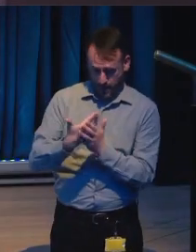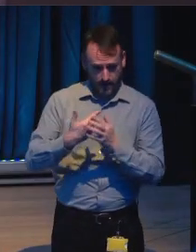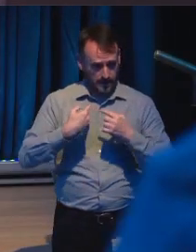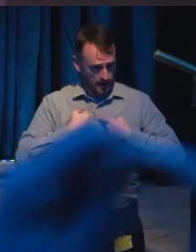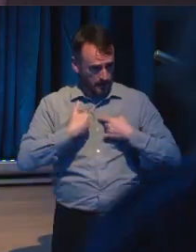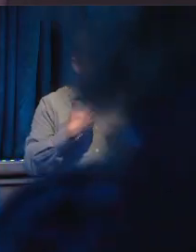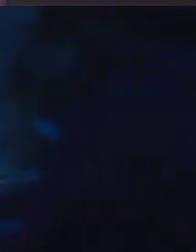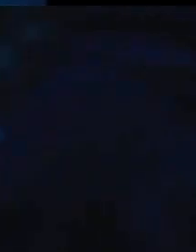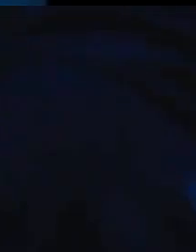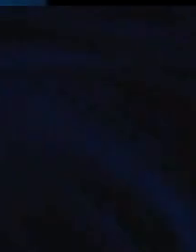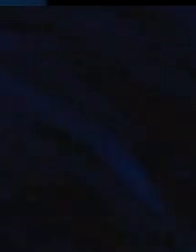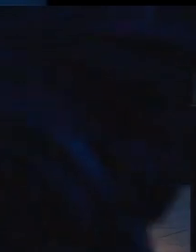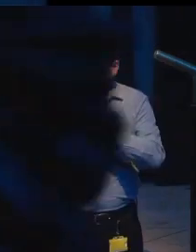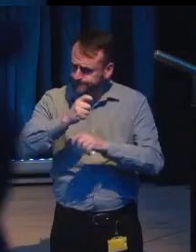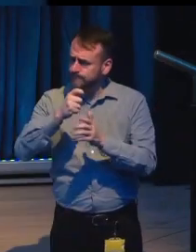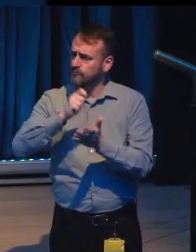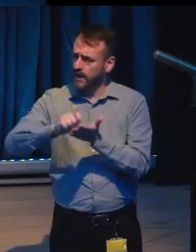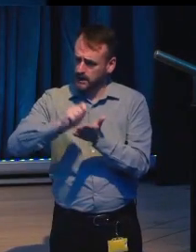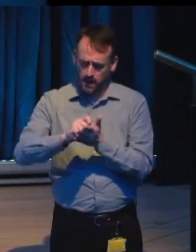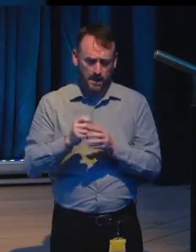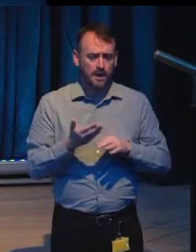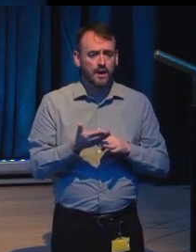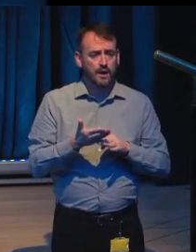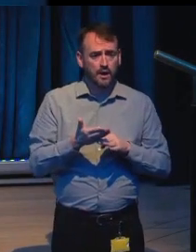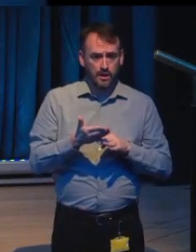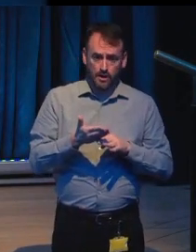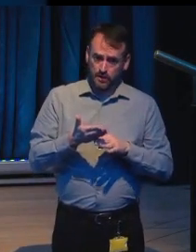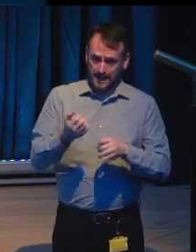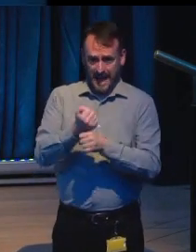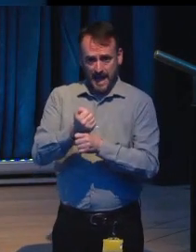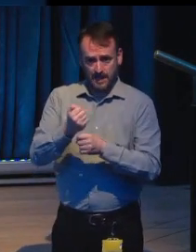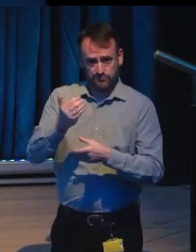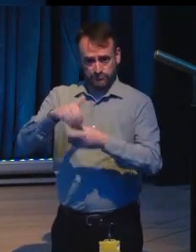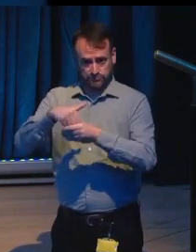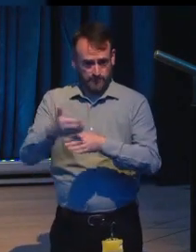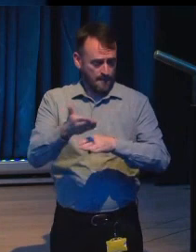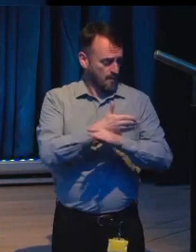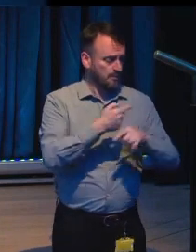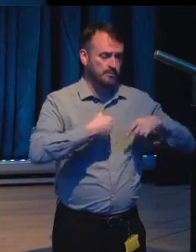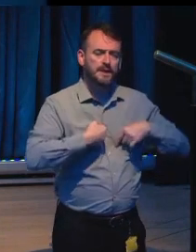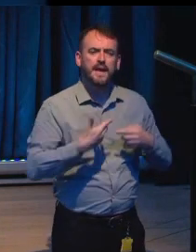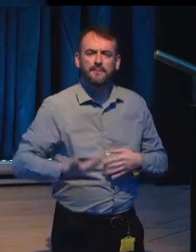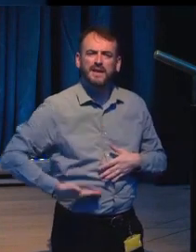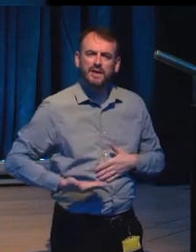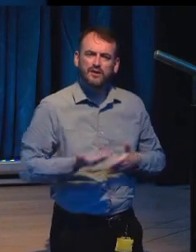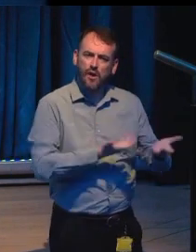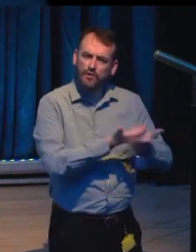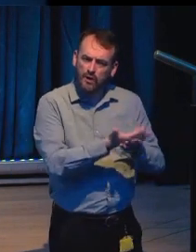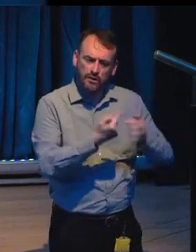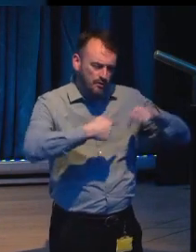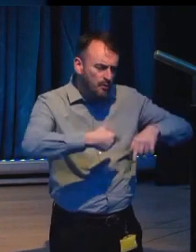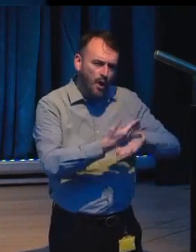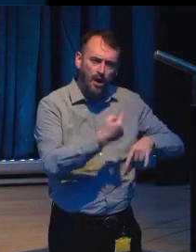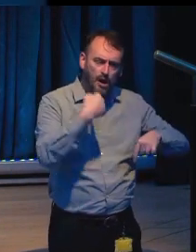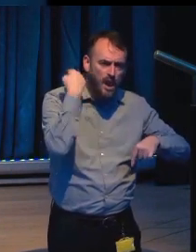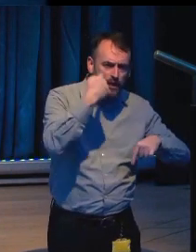writing. So back before I was even in the games industry, I was a business consultant. I was working in London and writing for books and games in